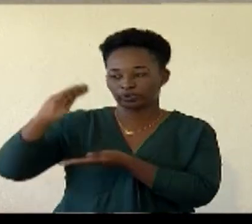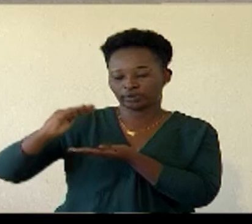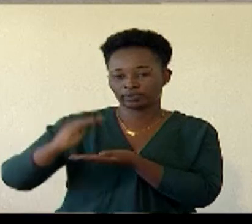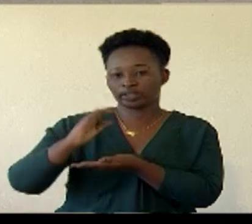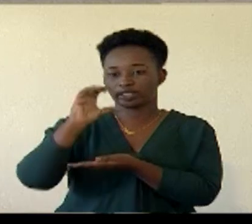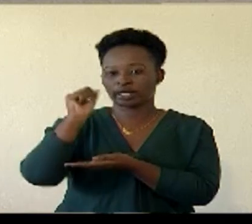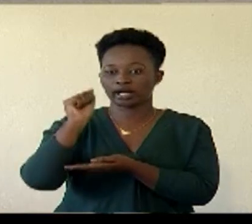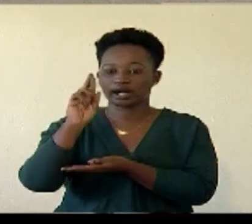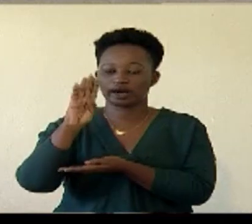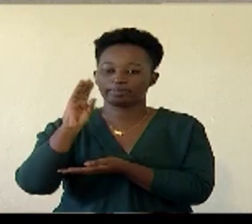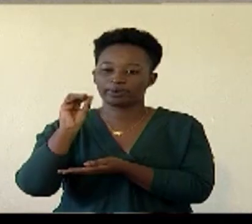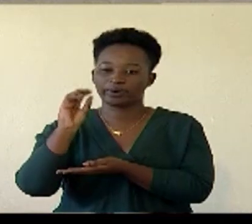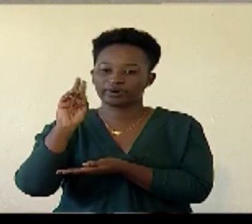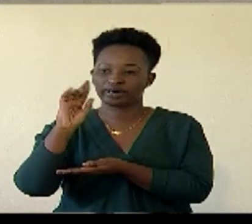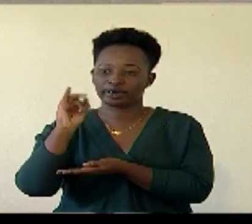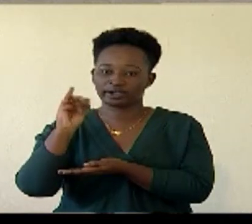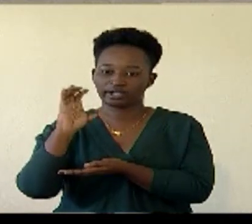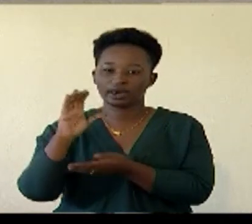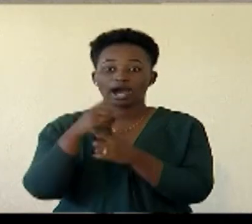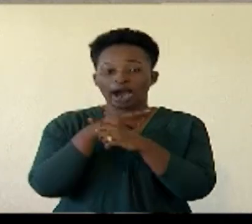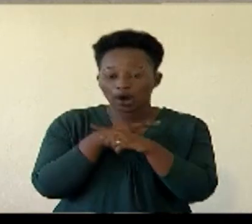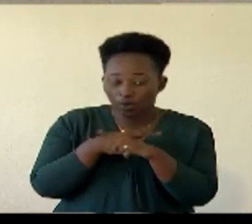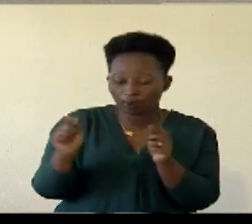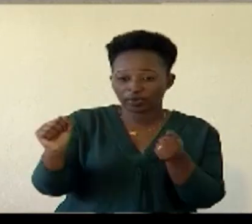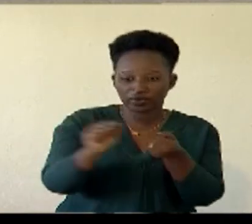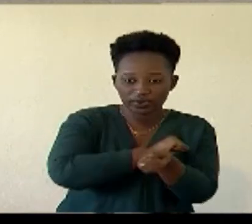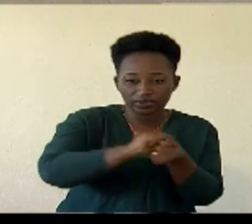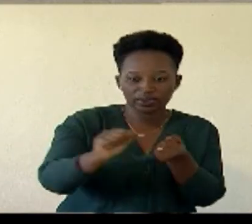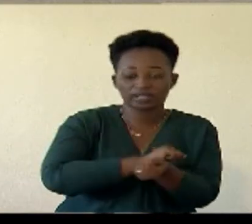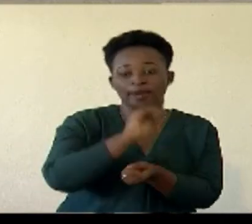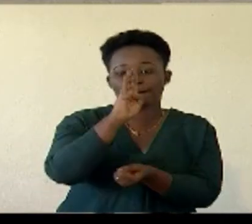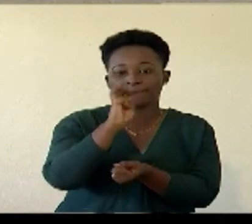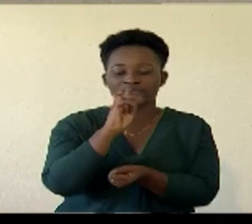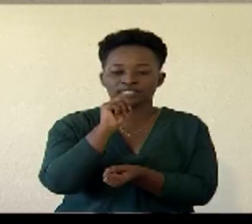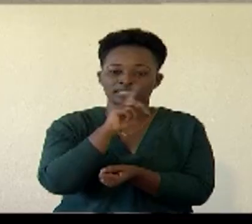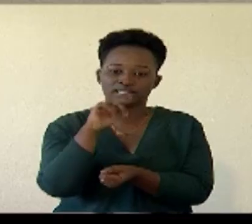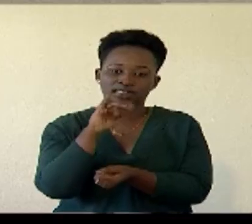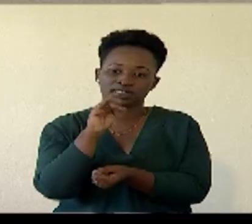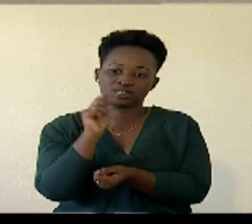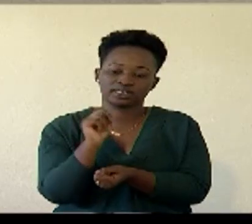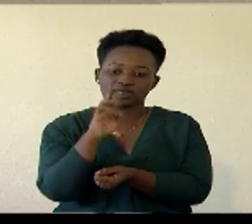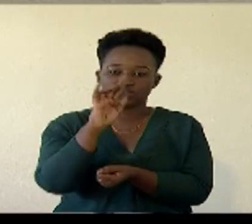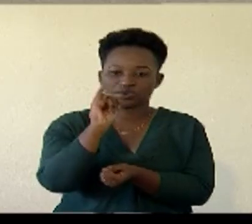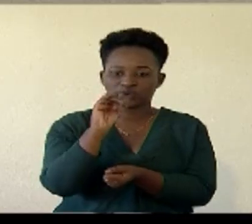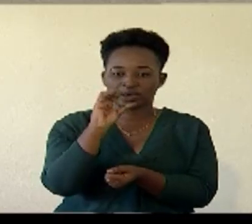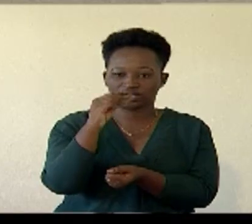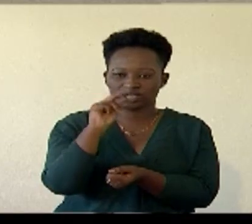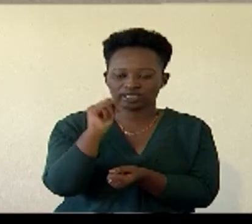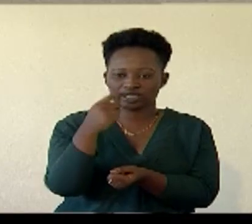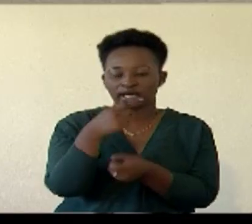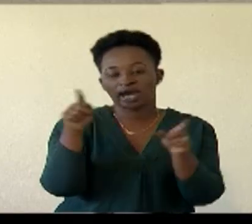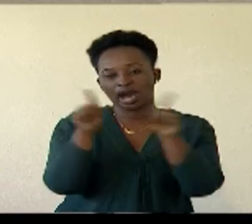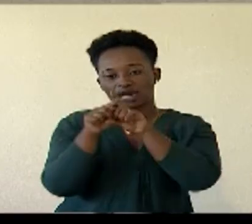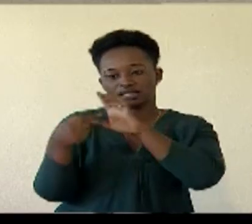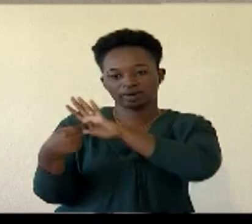to an alcohol. Instead, it will destroy the benzene ring as it is indicated over there on